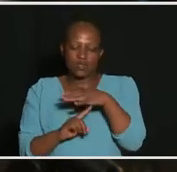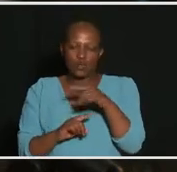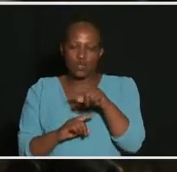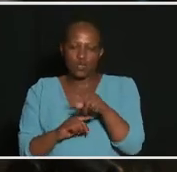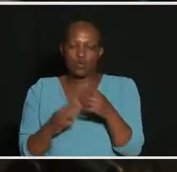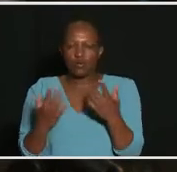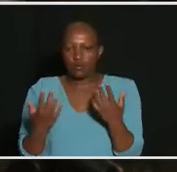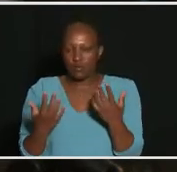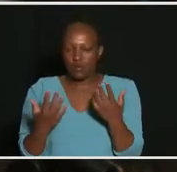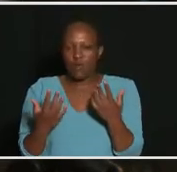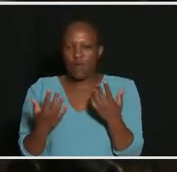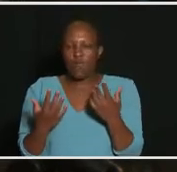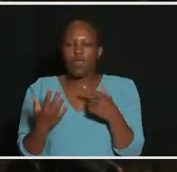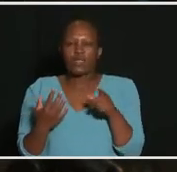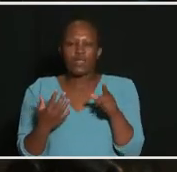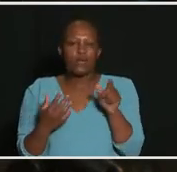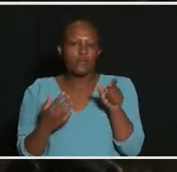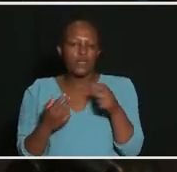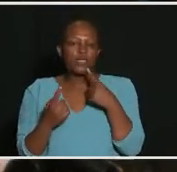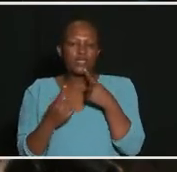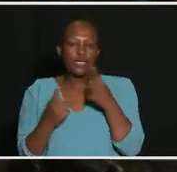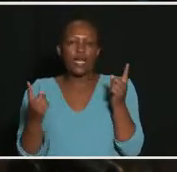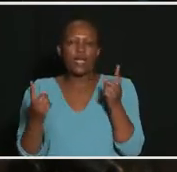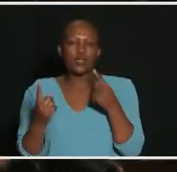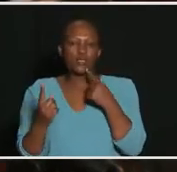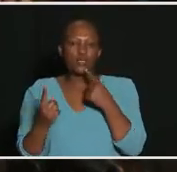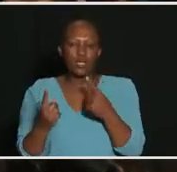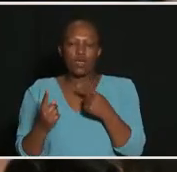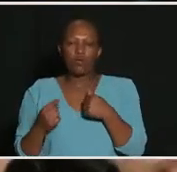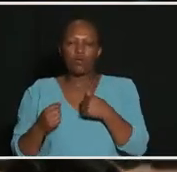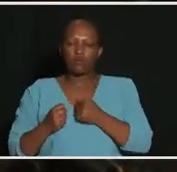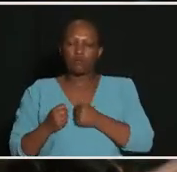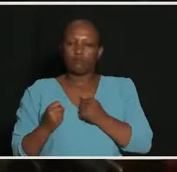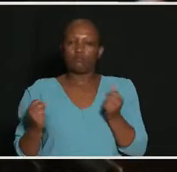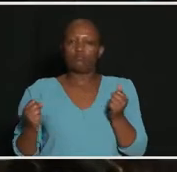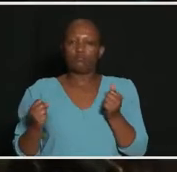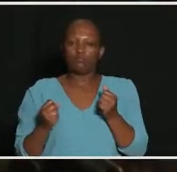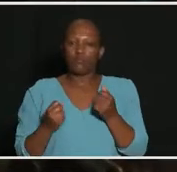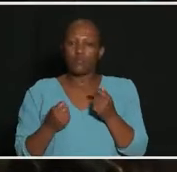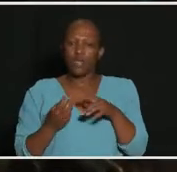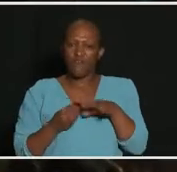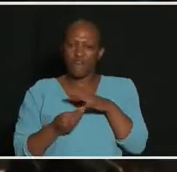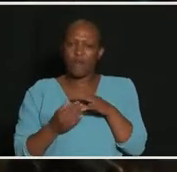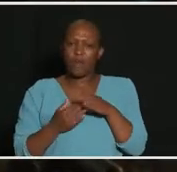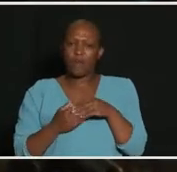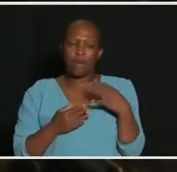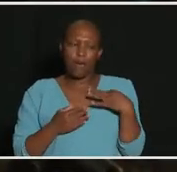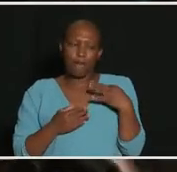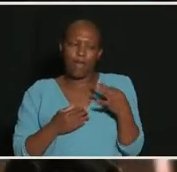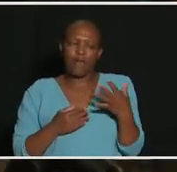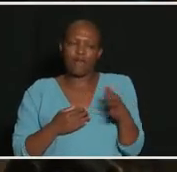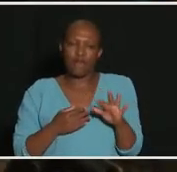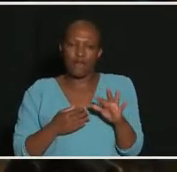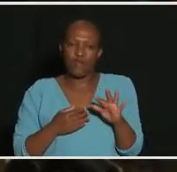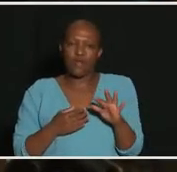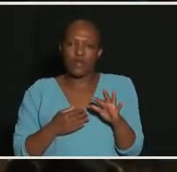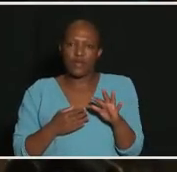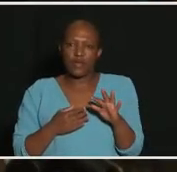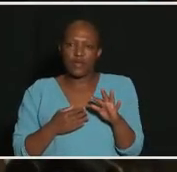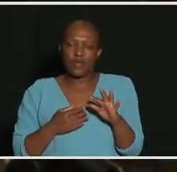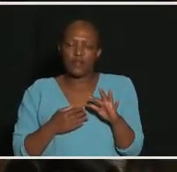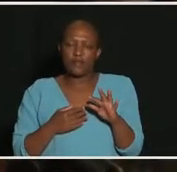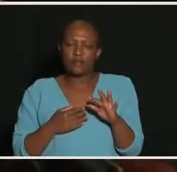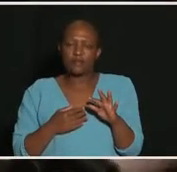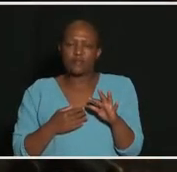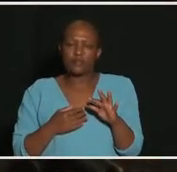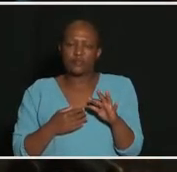one willingly declares to say I have an interest to have a family member who has applied in this one only to to to